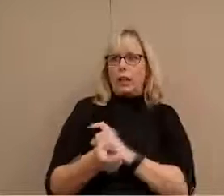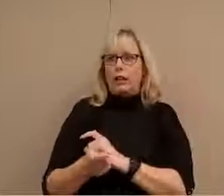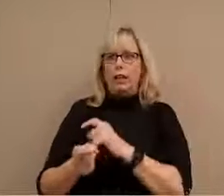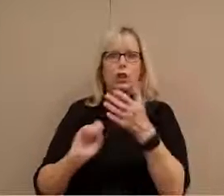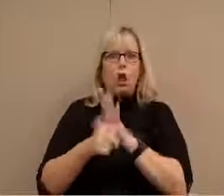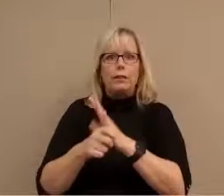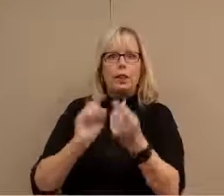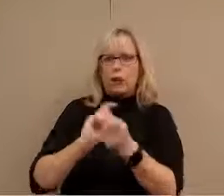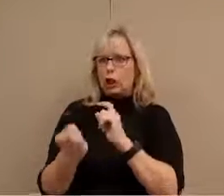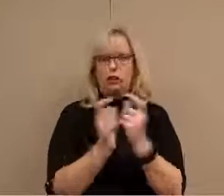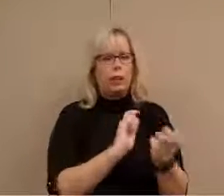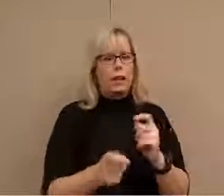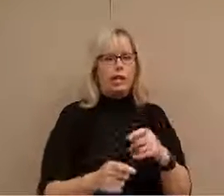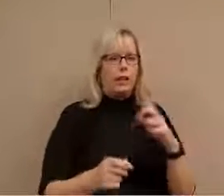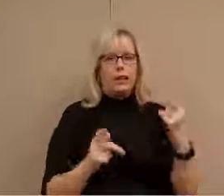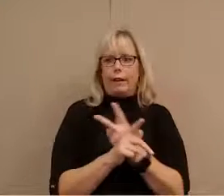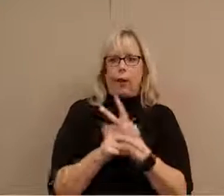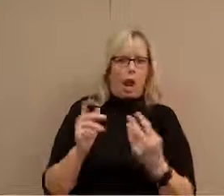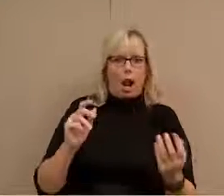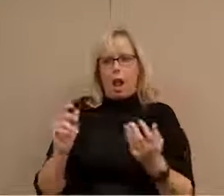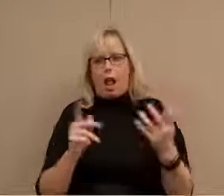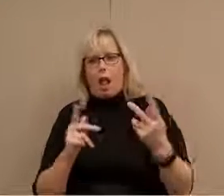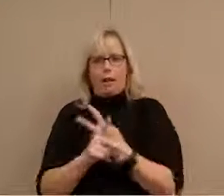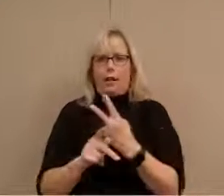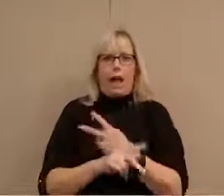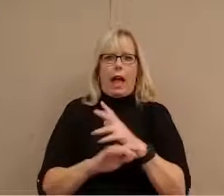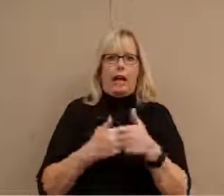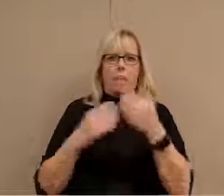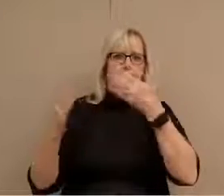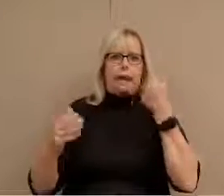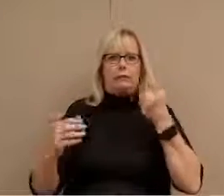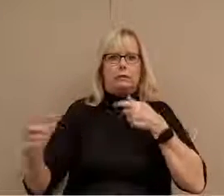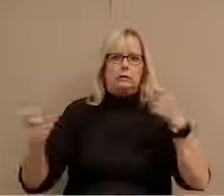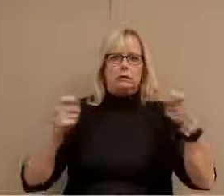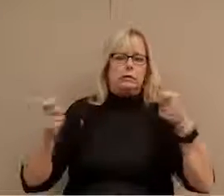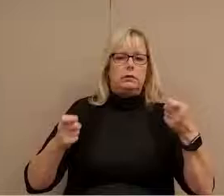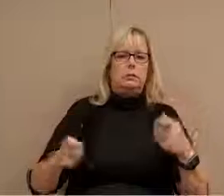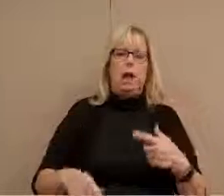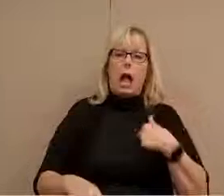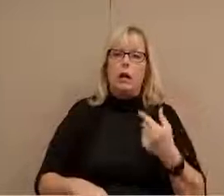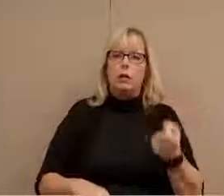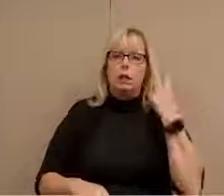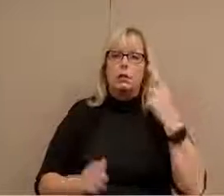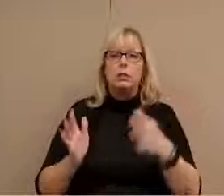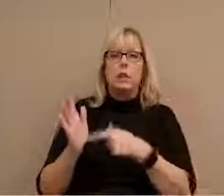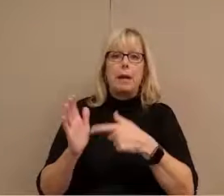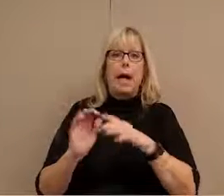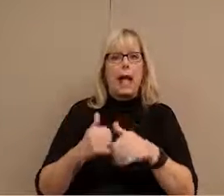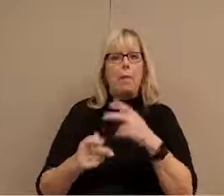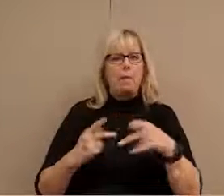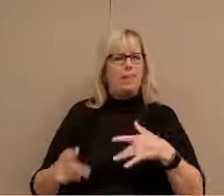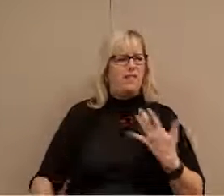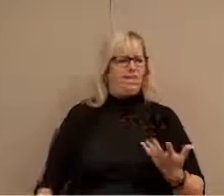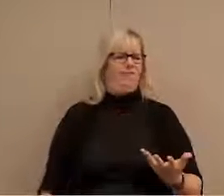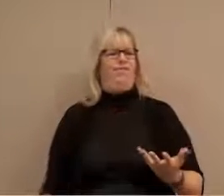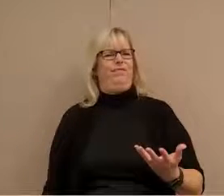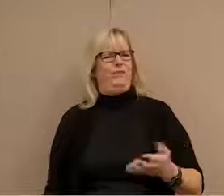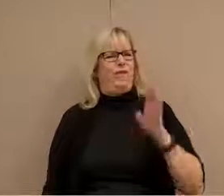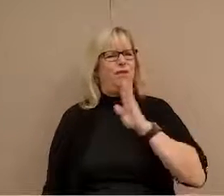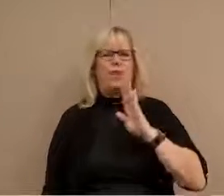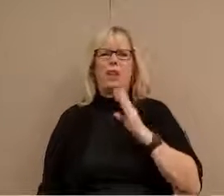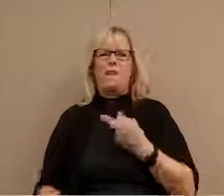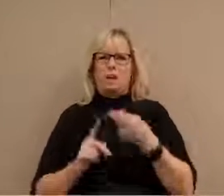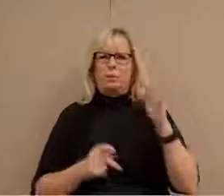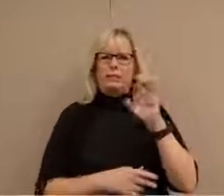Yes, the CDC, and I think that's a definitive voice. But I can understand sometimes how people can feel frustrated